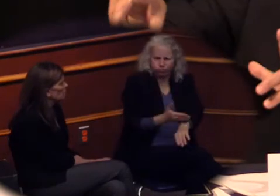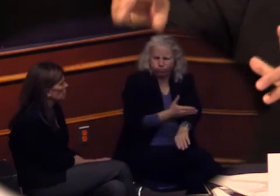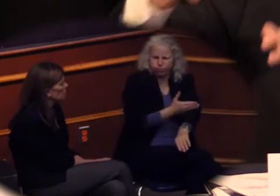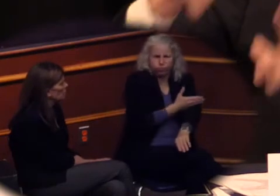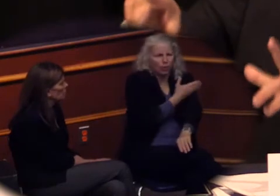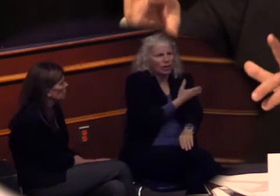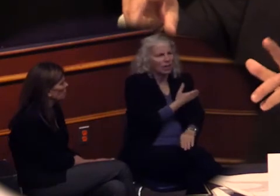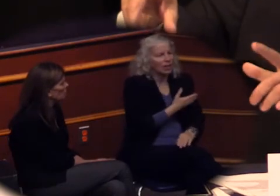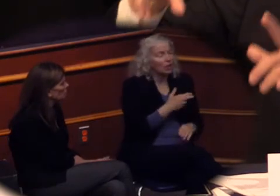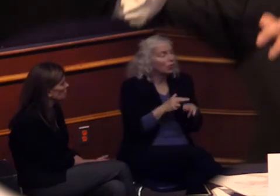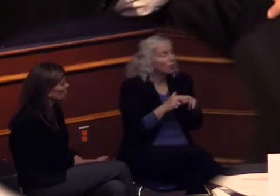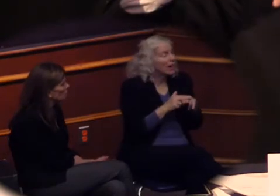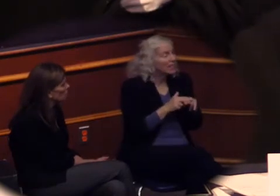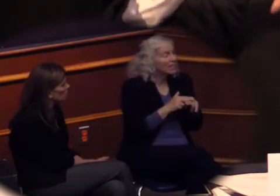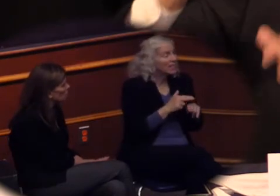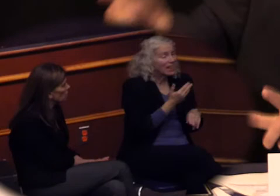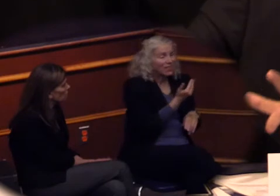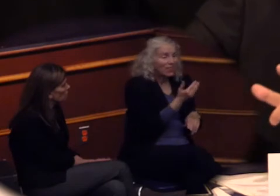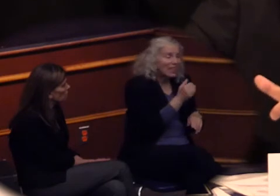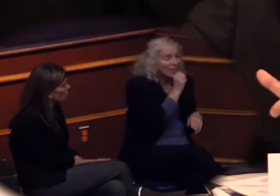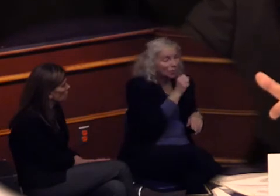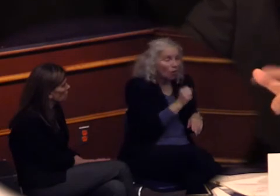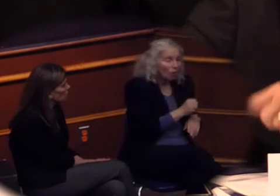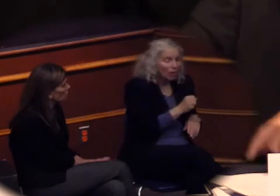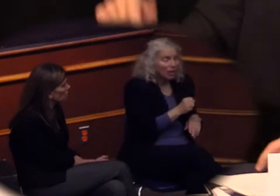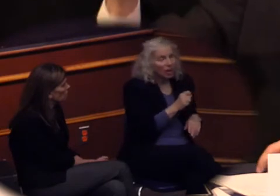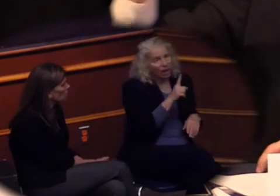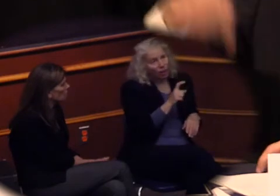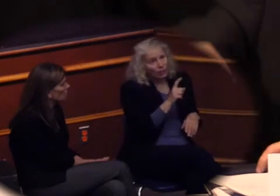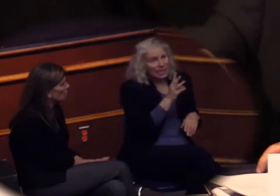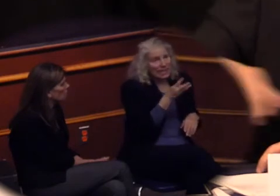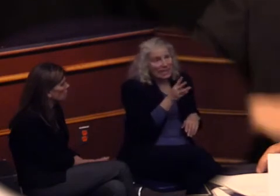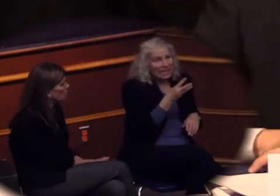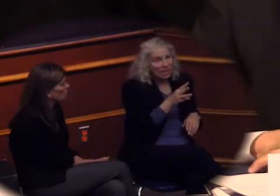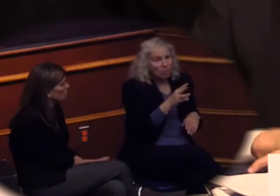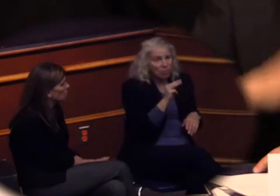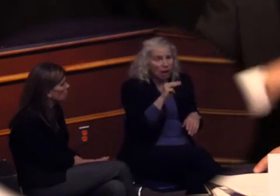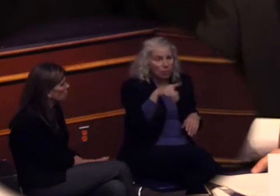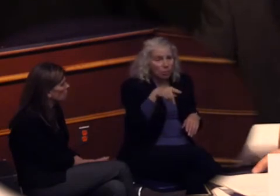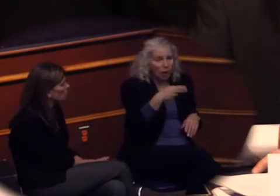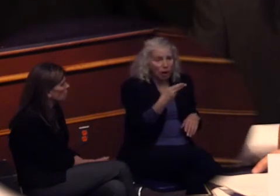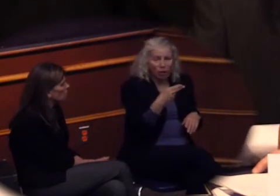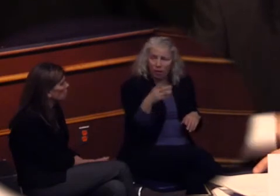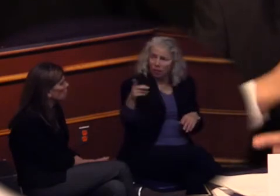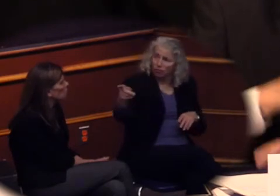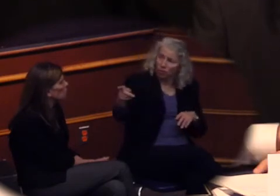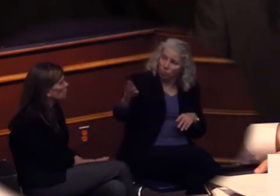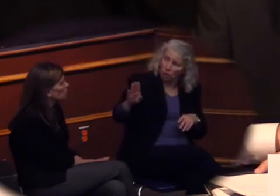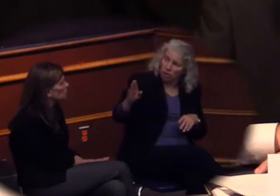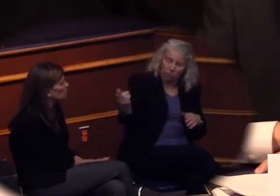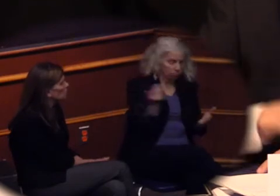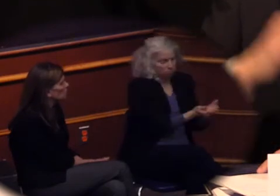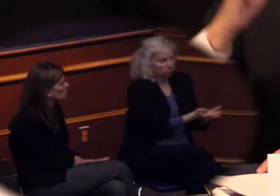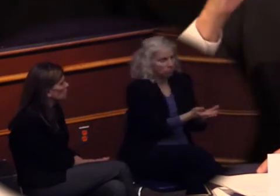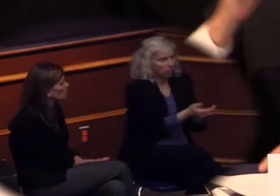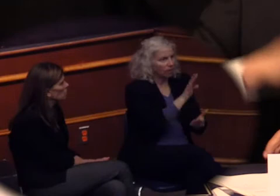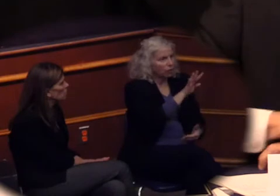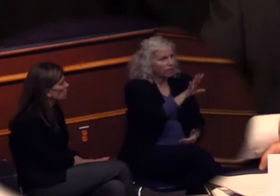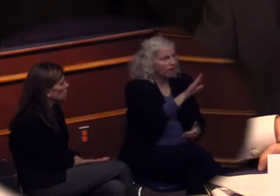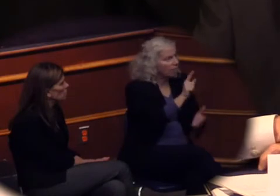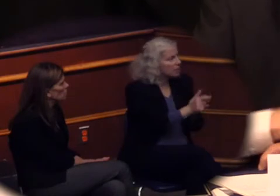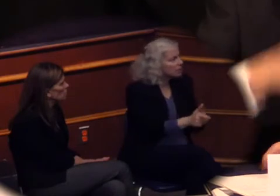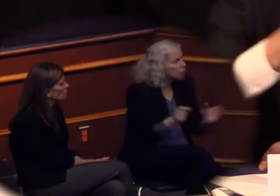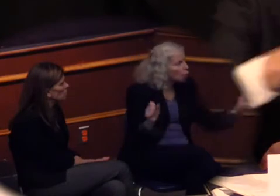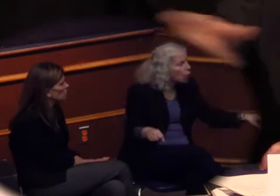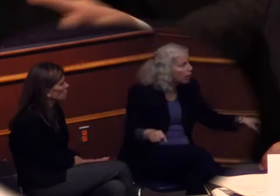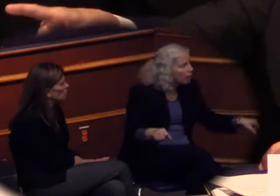two trains, 15 years old, they go 160 miles an hour. They could get out here in about 40 minutes, 45 minutes. In